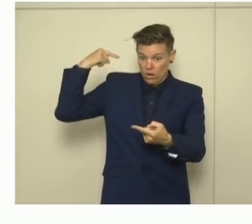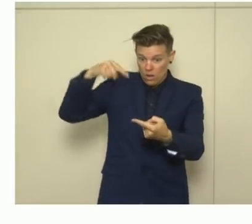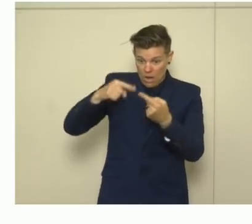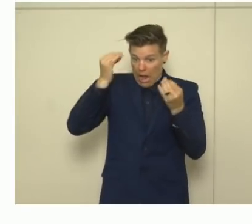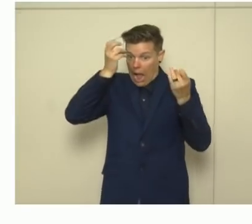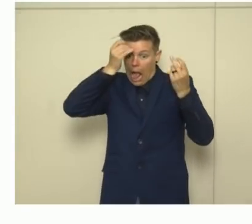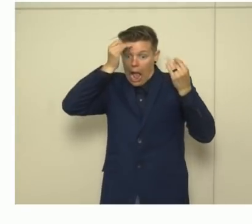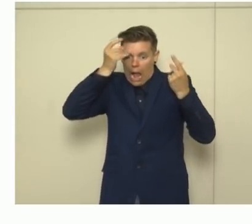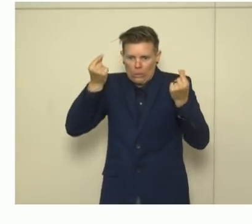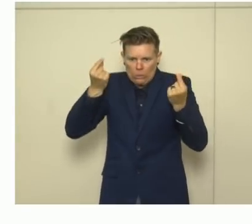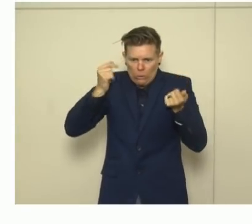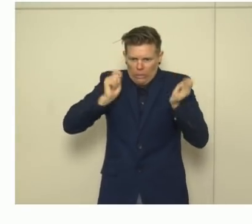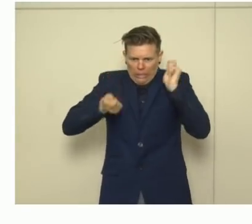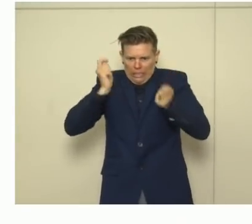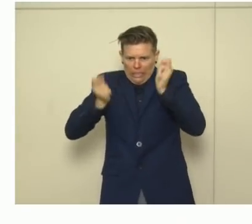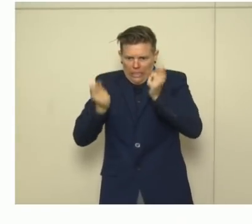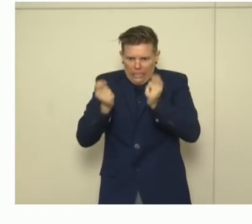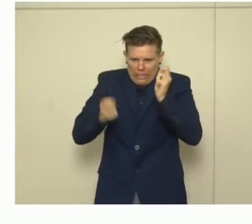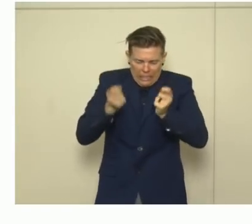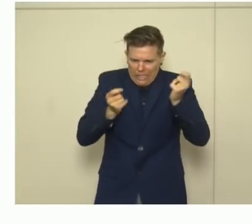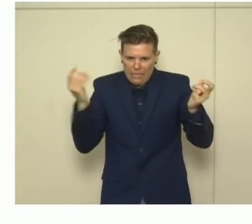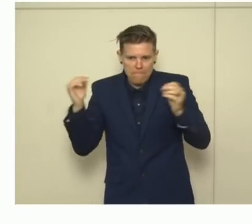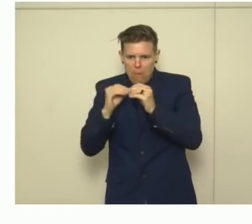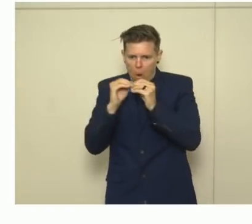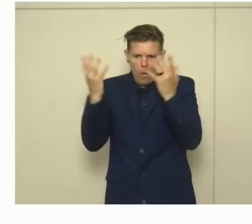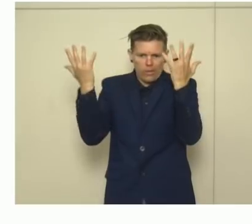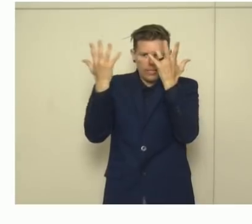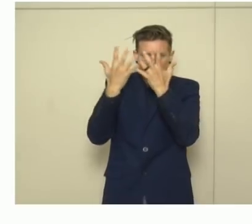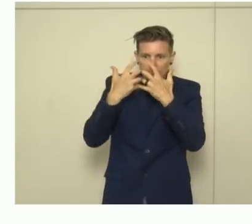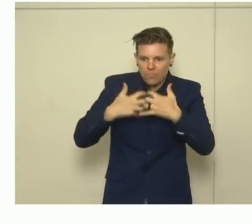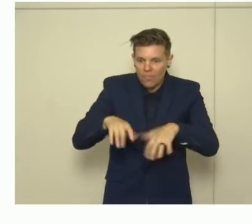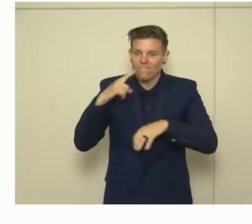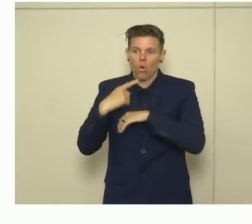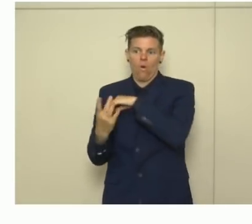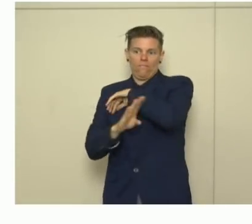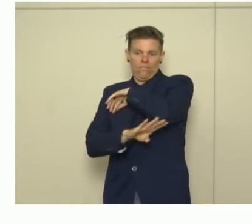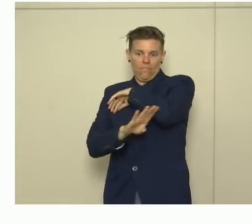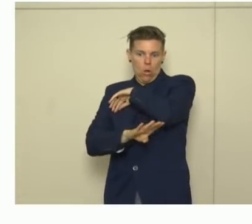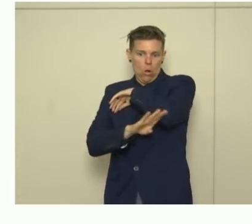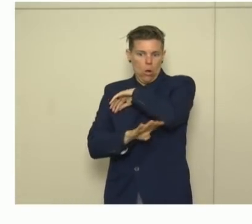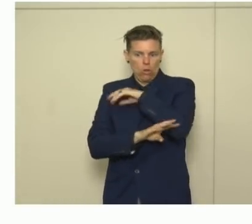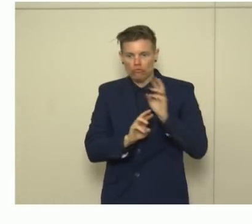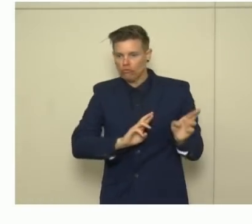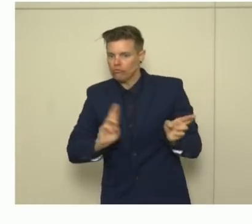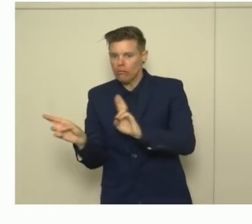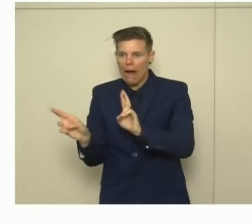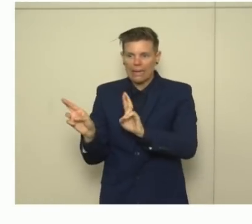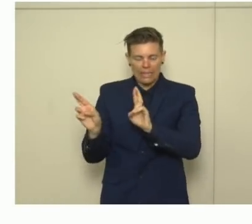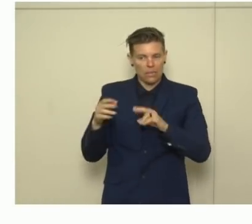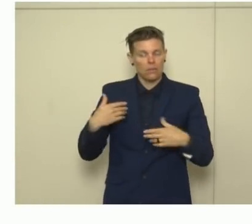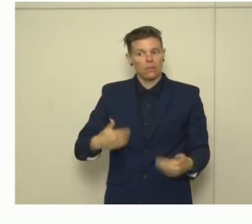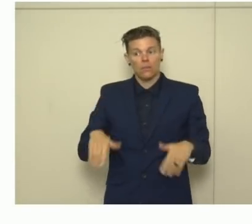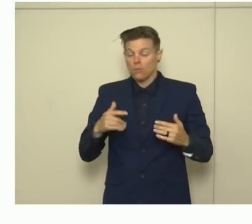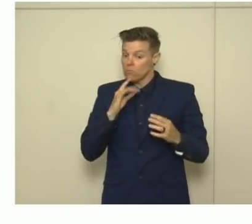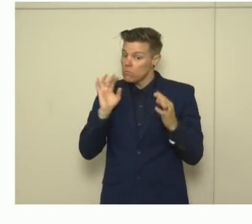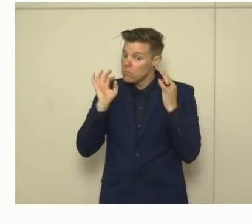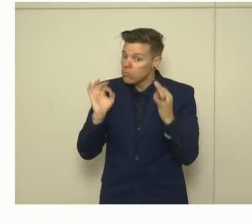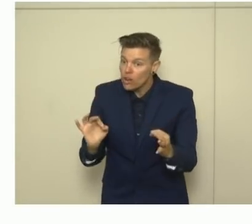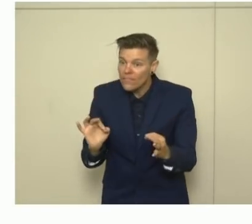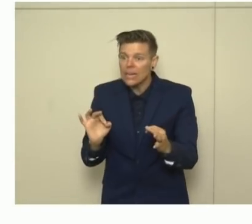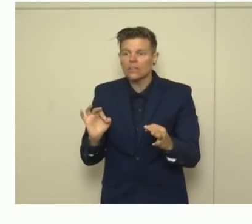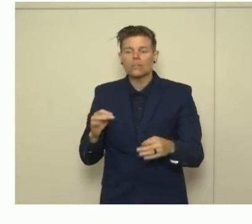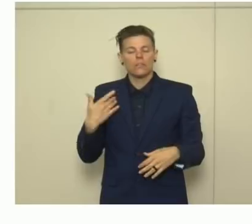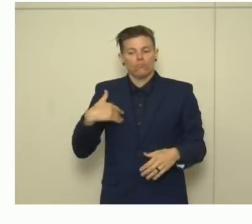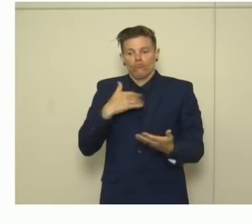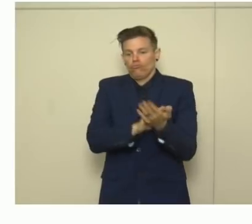here, so that we're able to, even though it's not perfect, be able to continue providing continuity of education. We've heard loud and